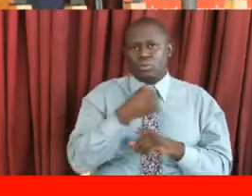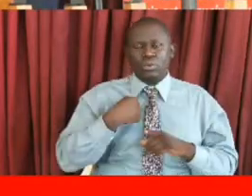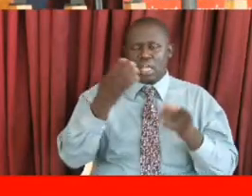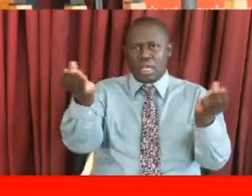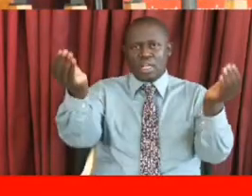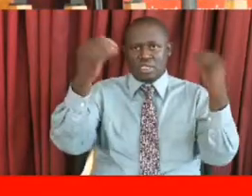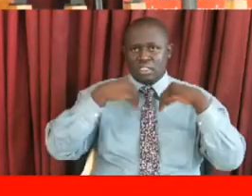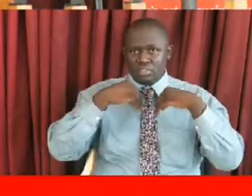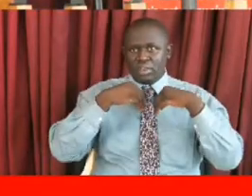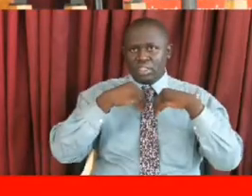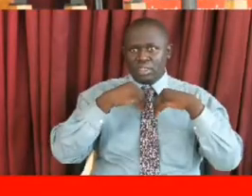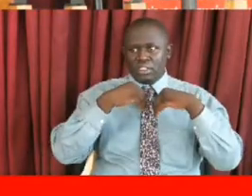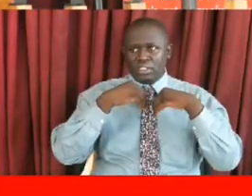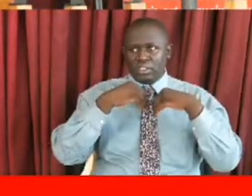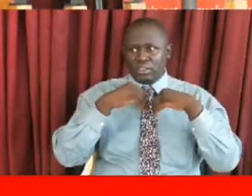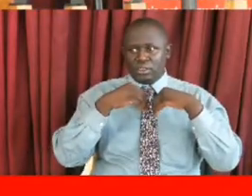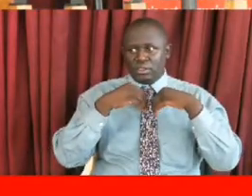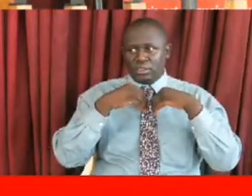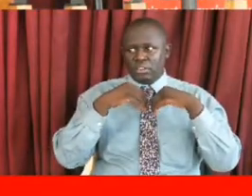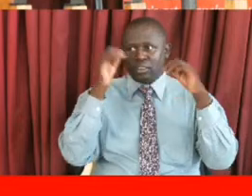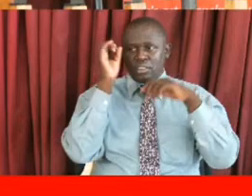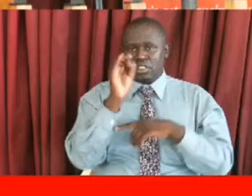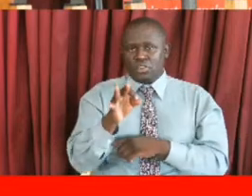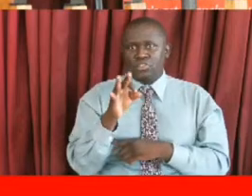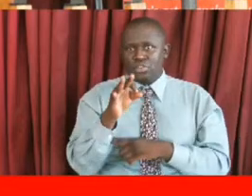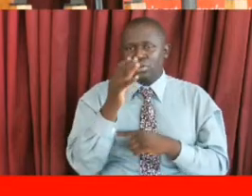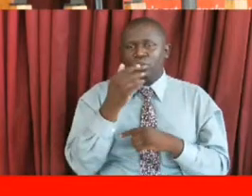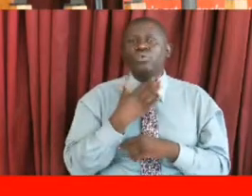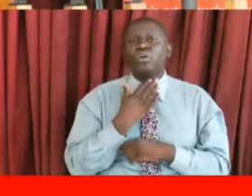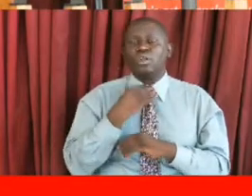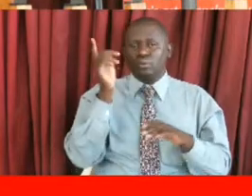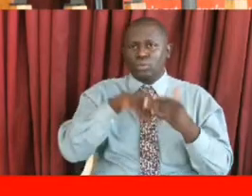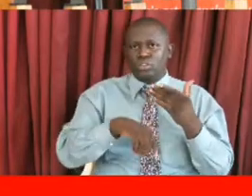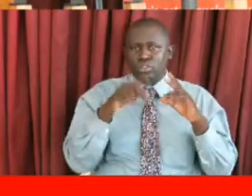given we will look out for a